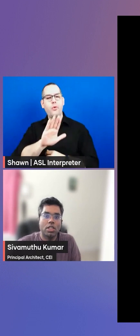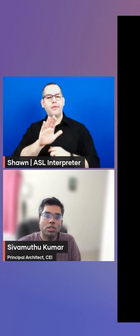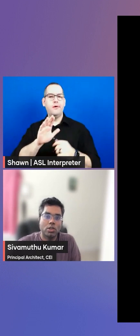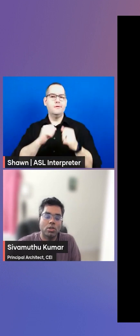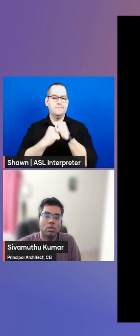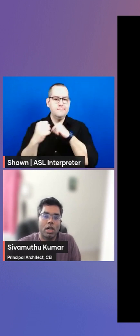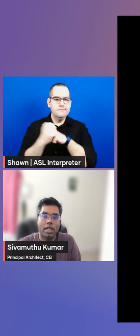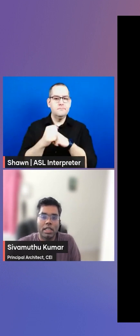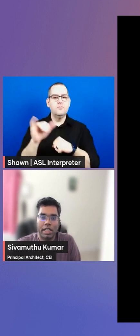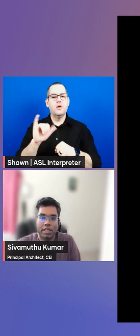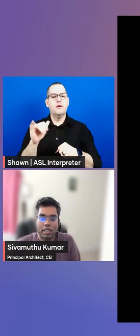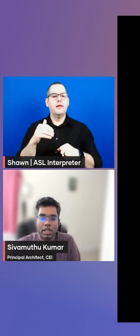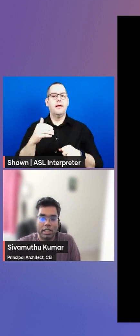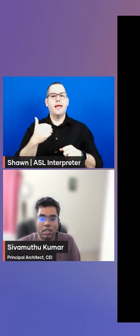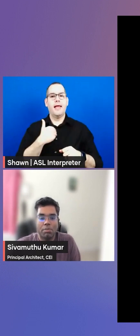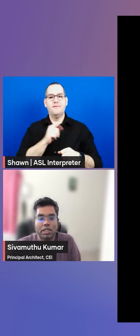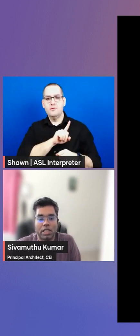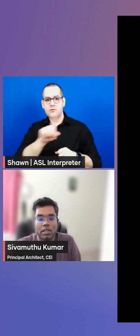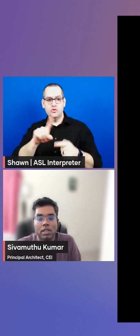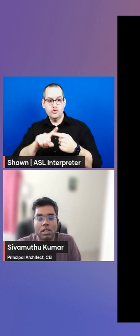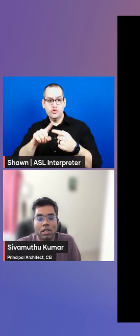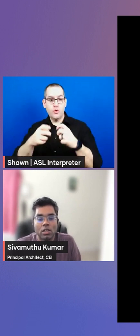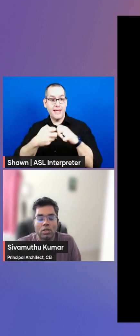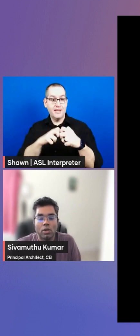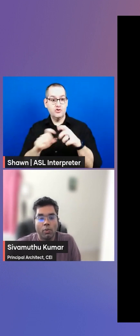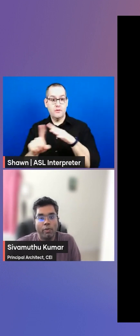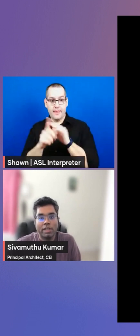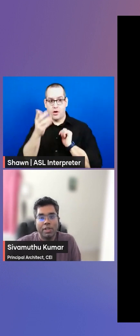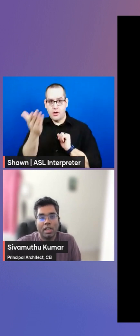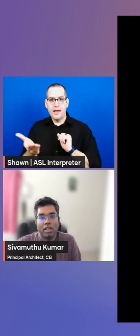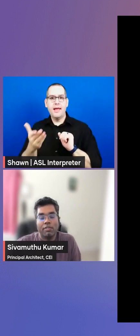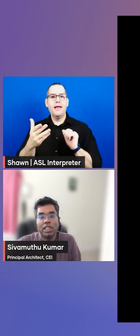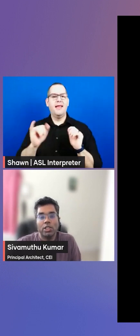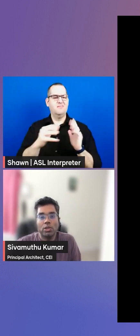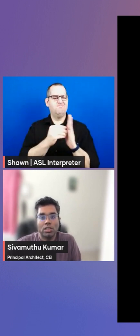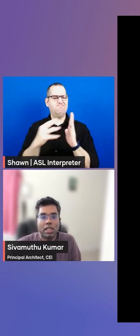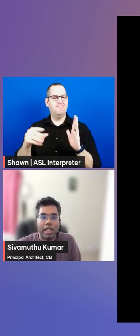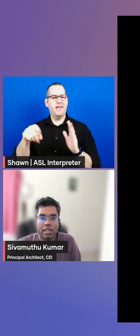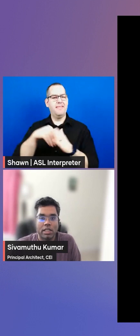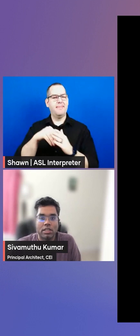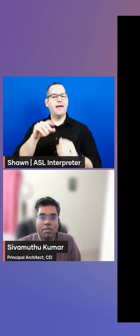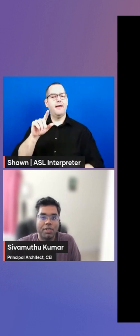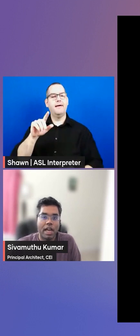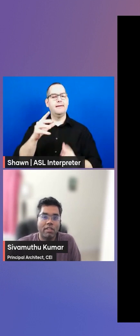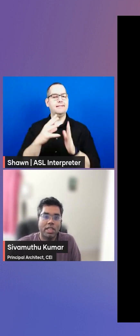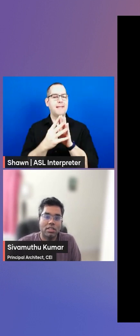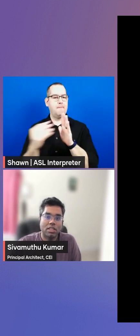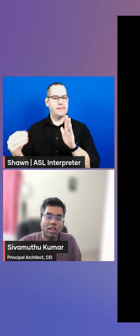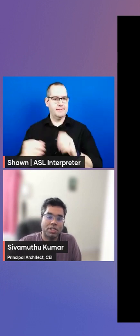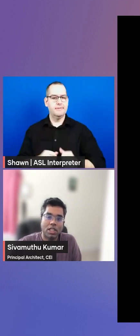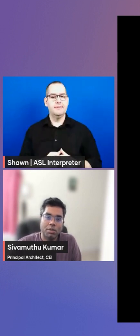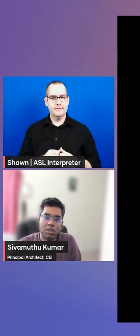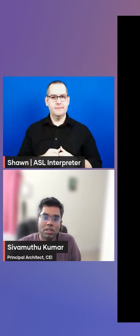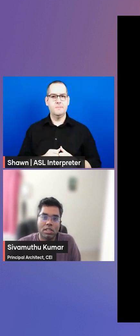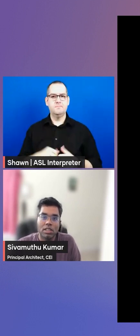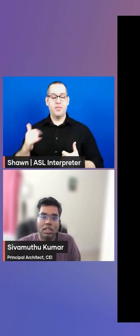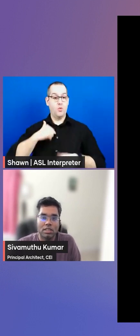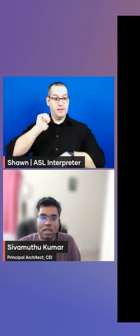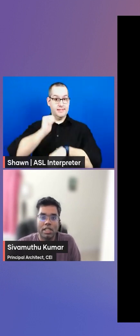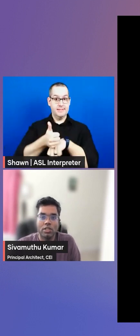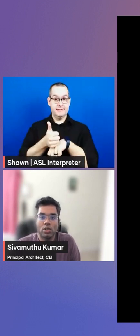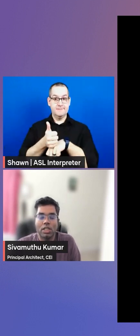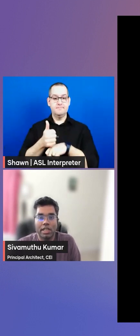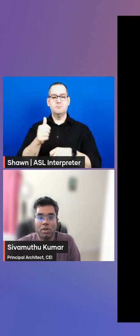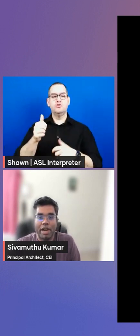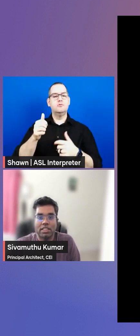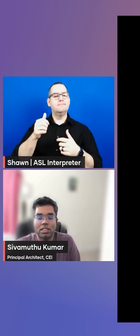like go to the issue and create in like a template there. So when the issue is created, then we have like a set of scripts that